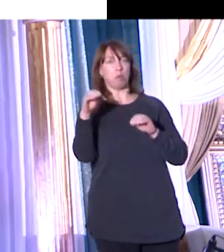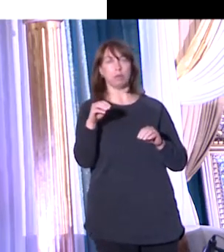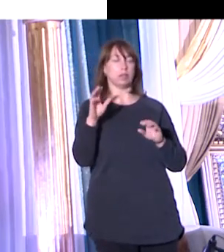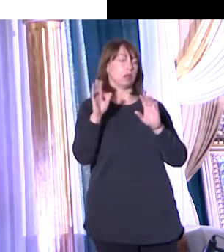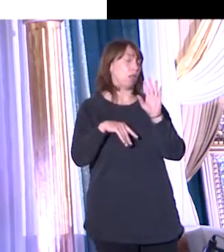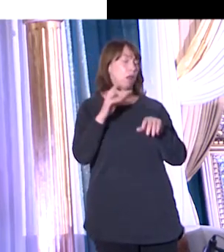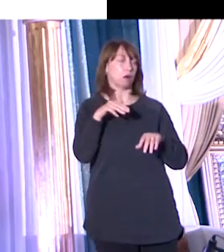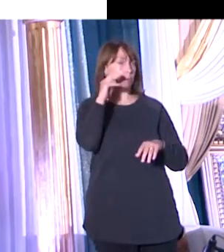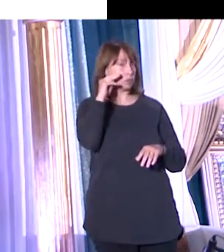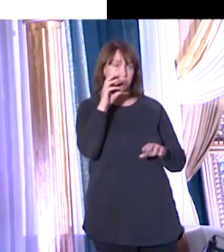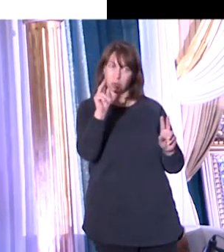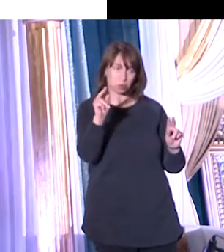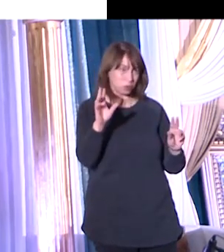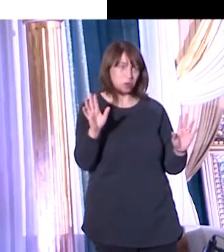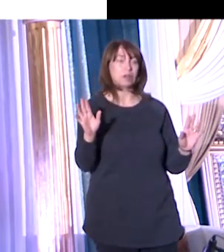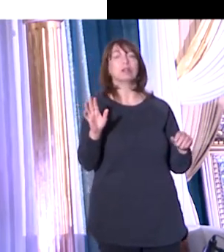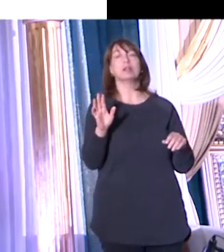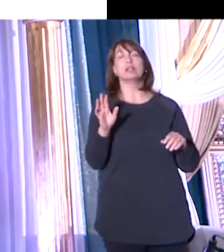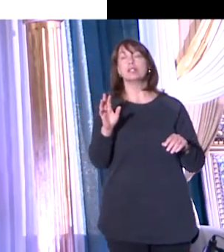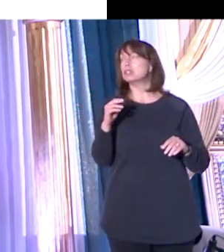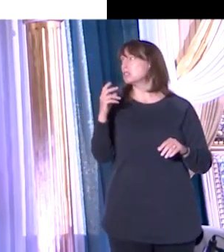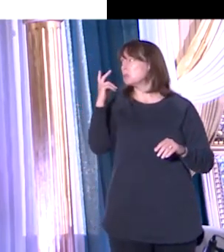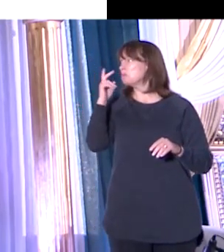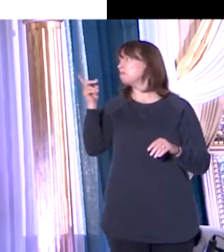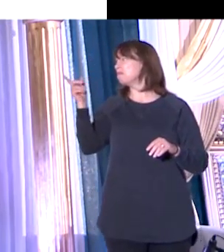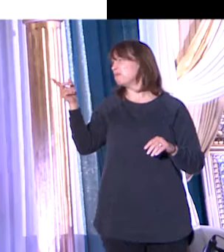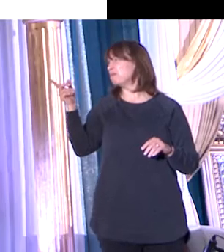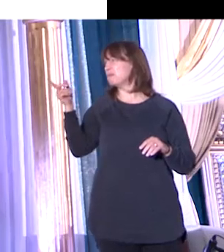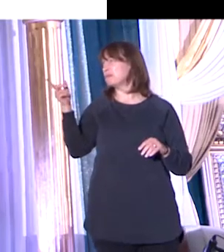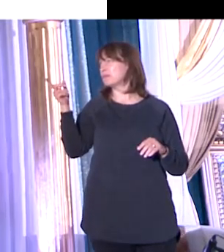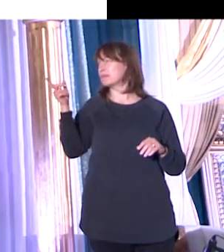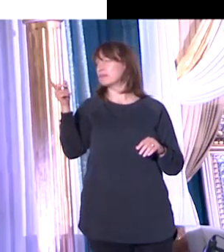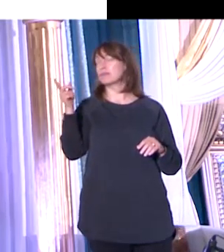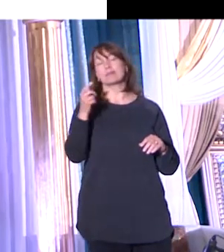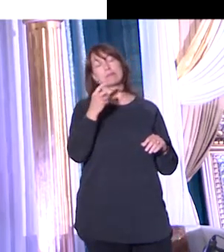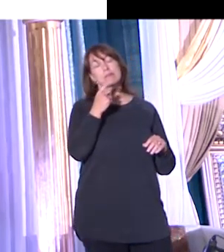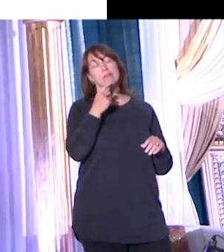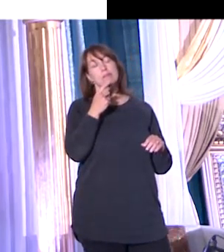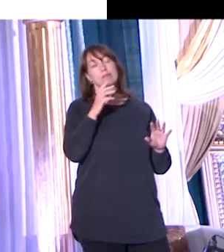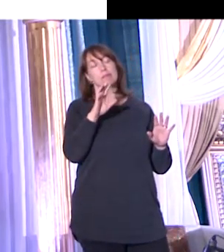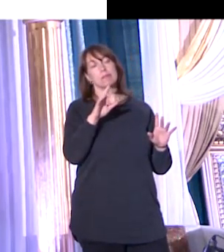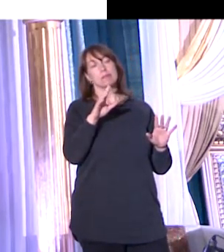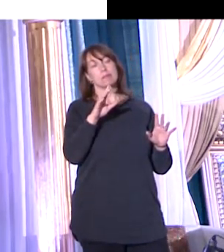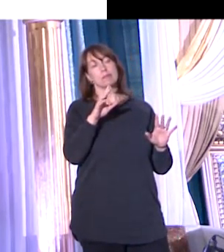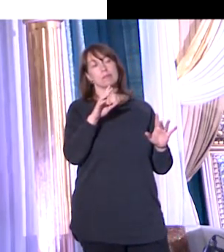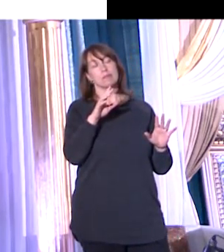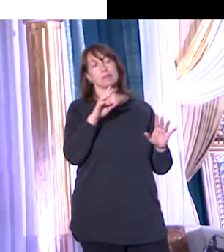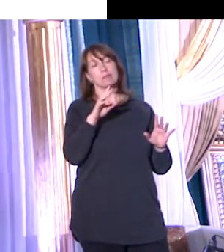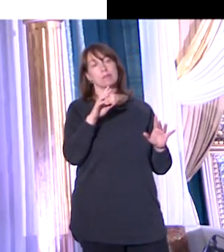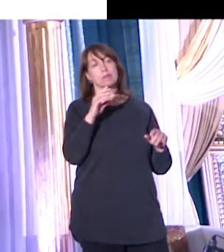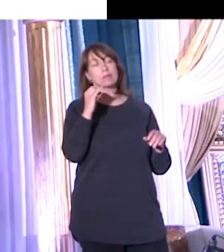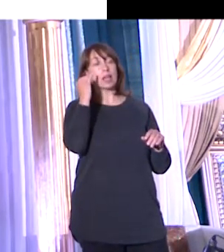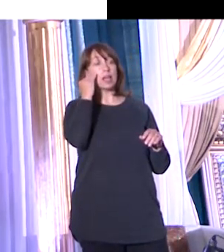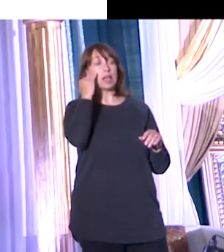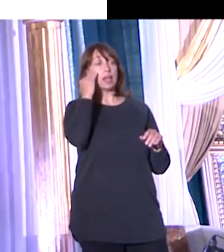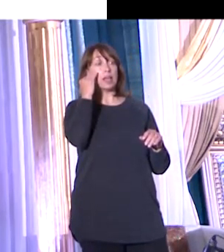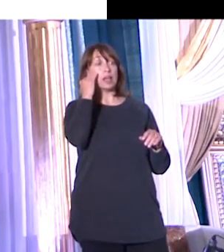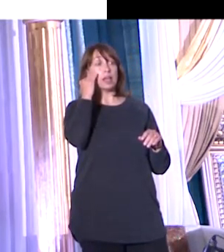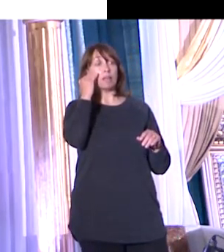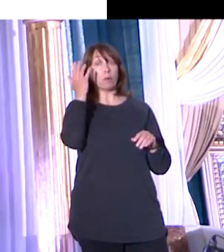that there isn't really a whole lot of change. And what it does suggest that coming from maybe a primarily Muslim country to